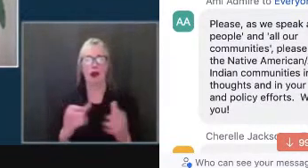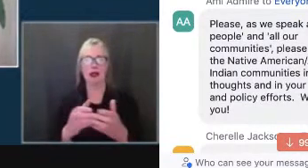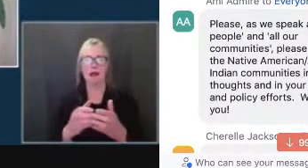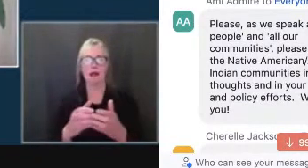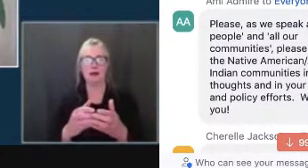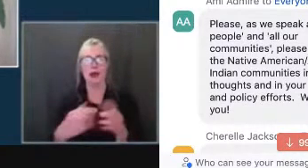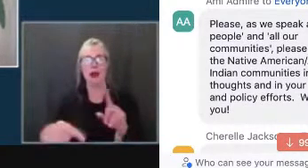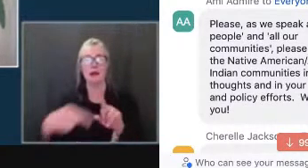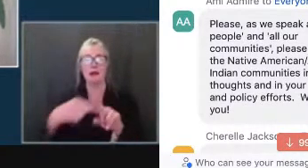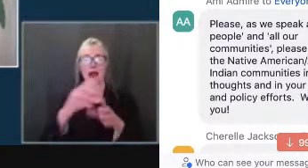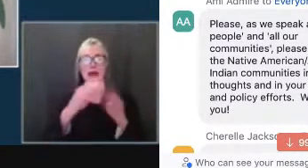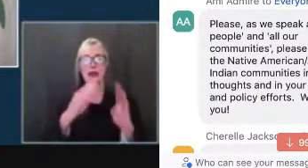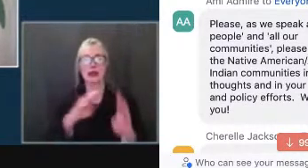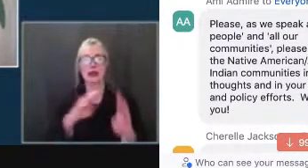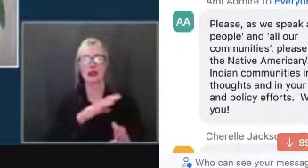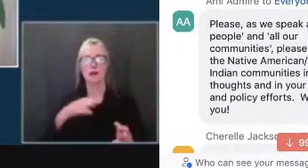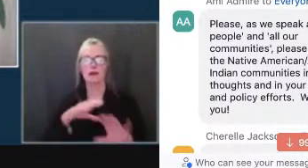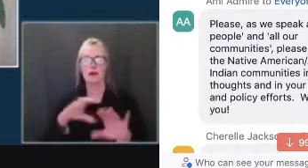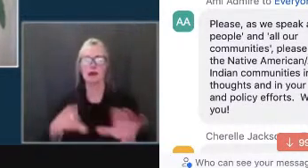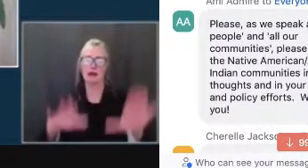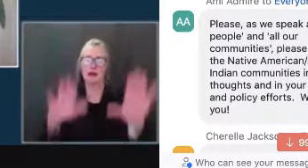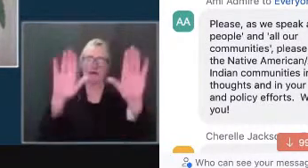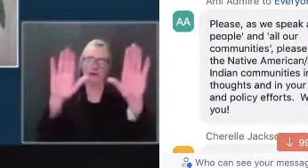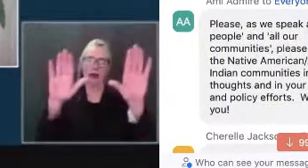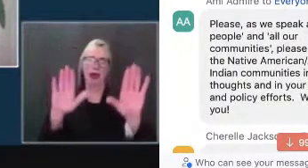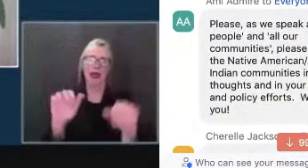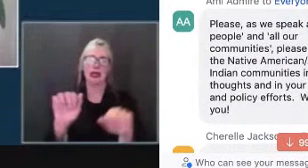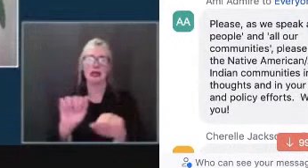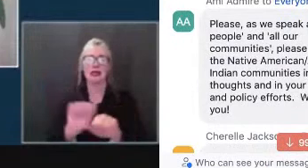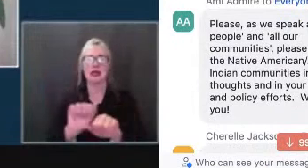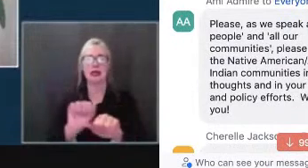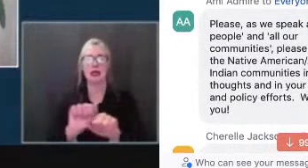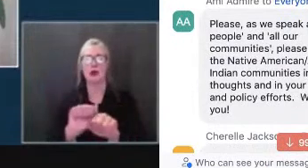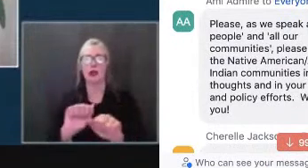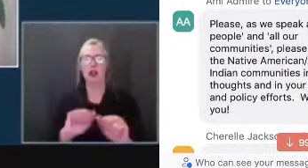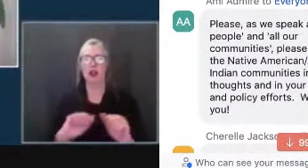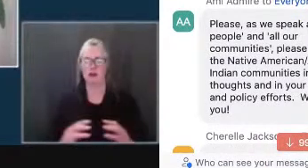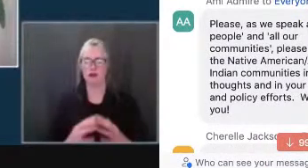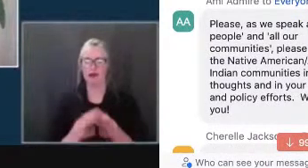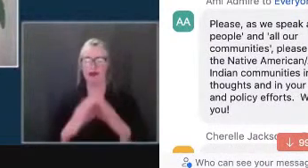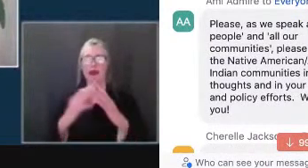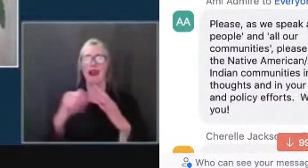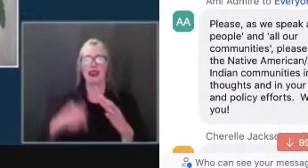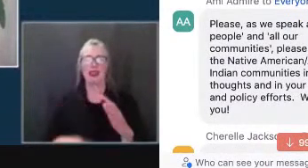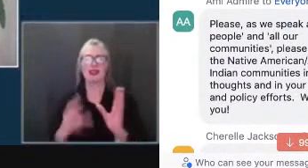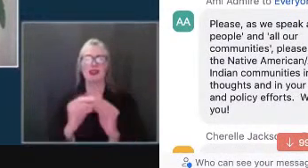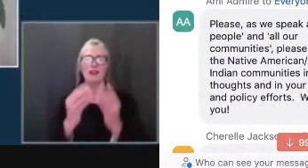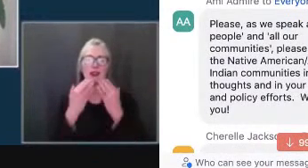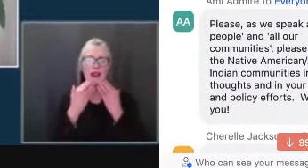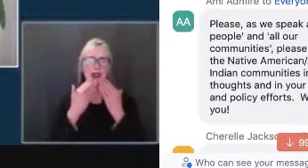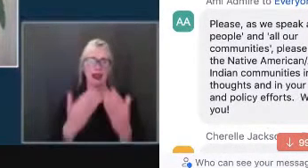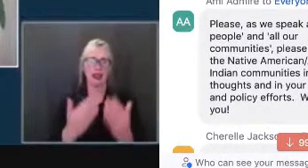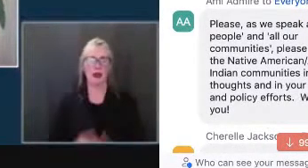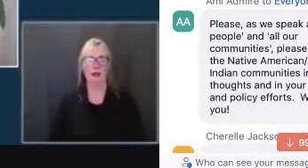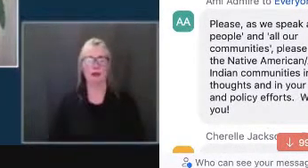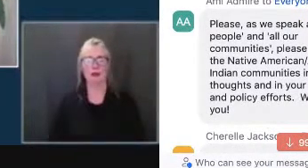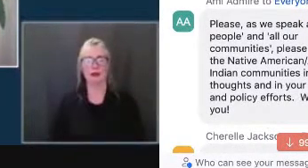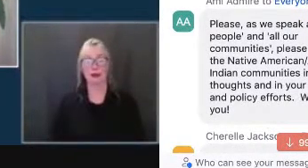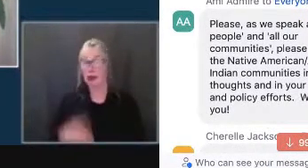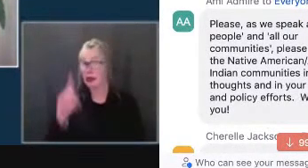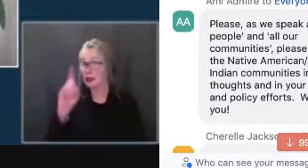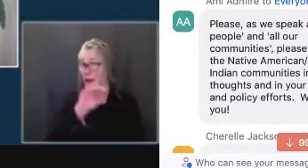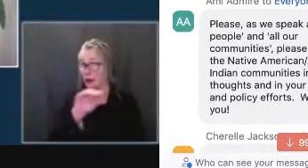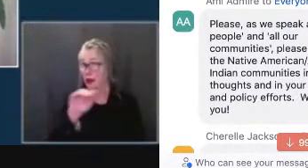the leaders of the committees that have done amazing work to bring us to this convention. Thank you all. Democrats,